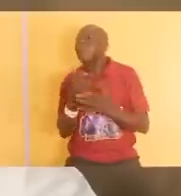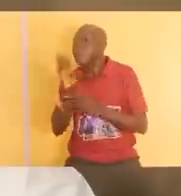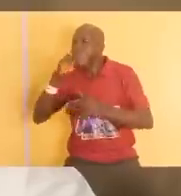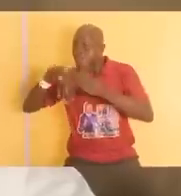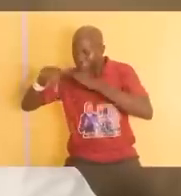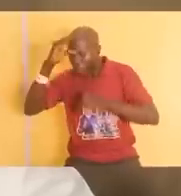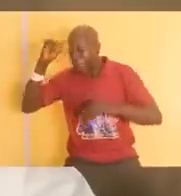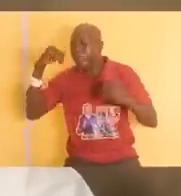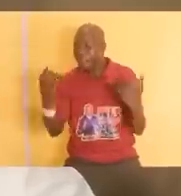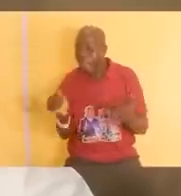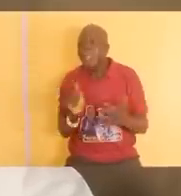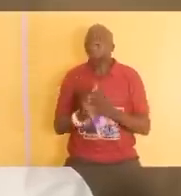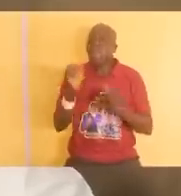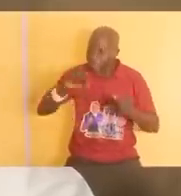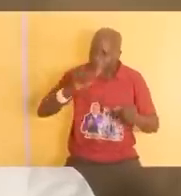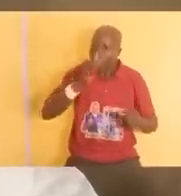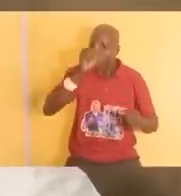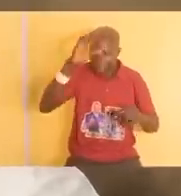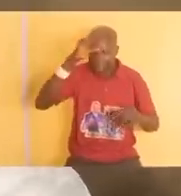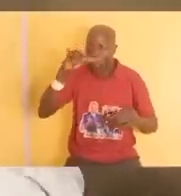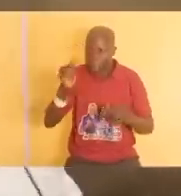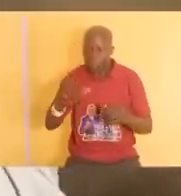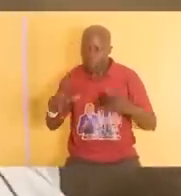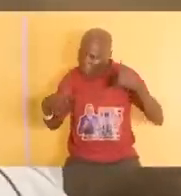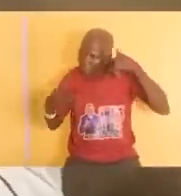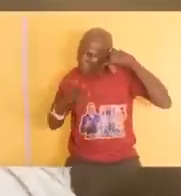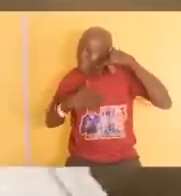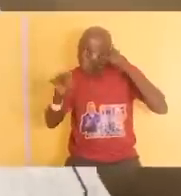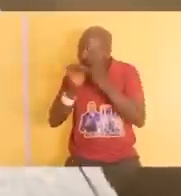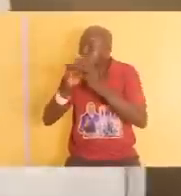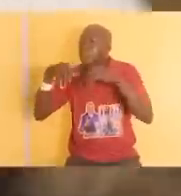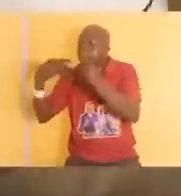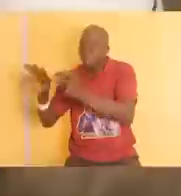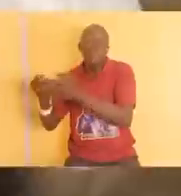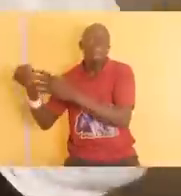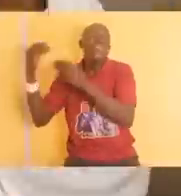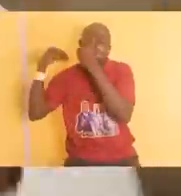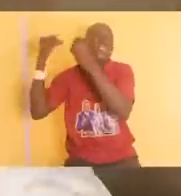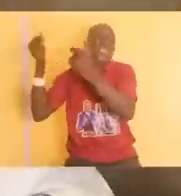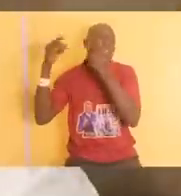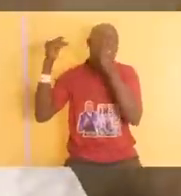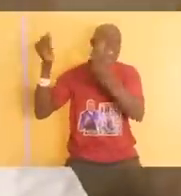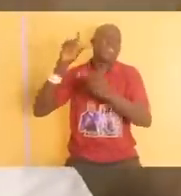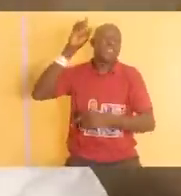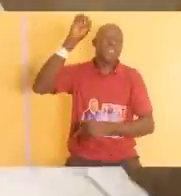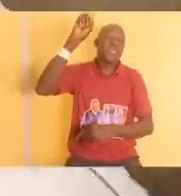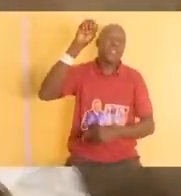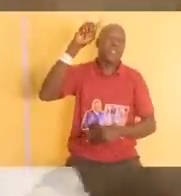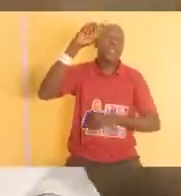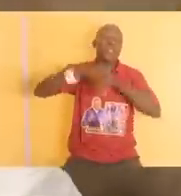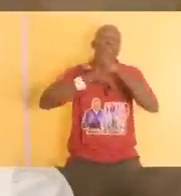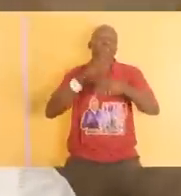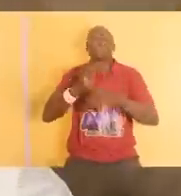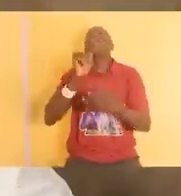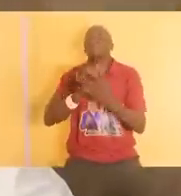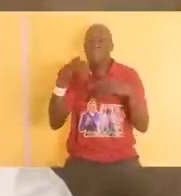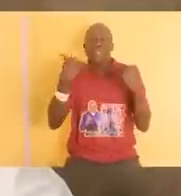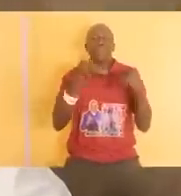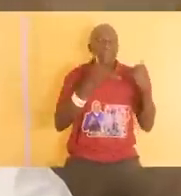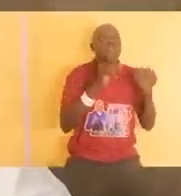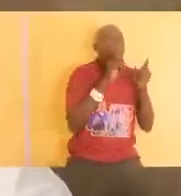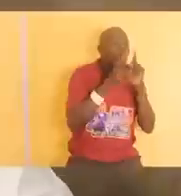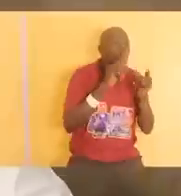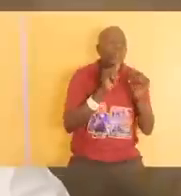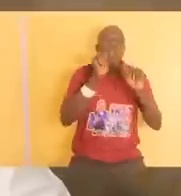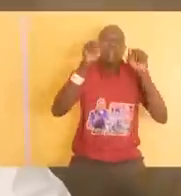big man? He said, yes, I'm a big man. Because that one has been level year. He said, that was a big man. So